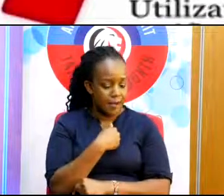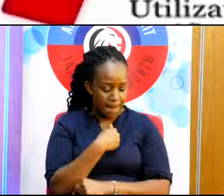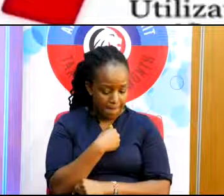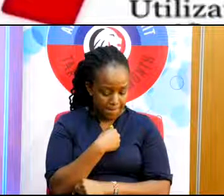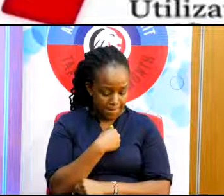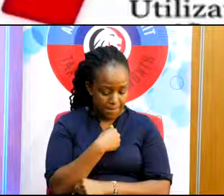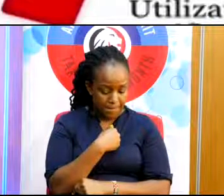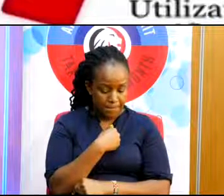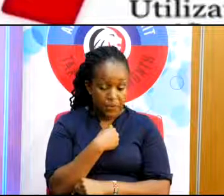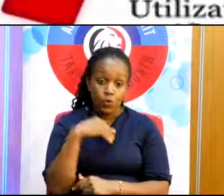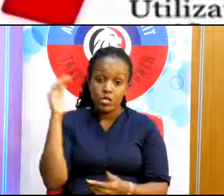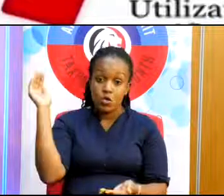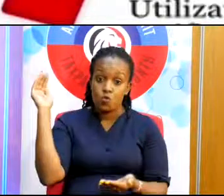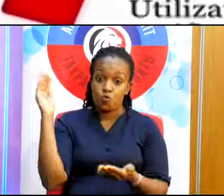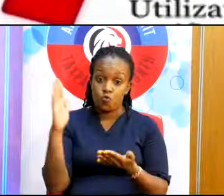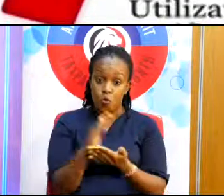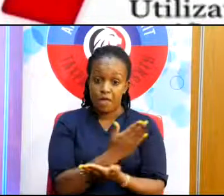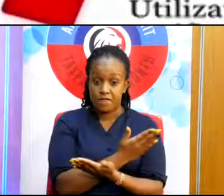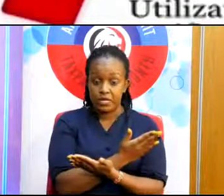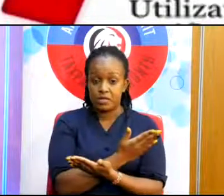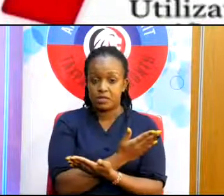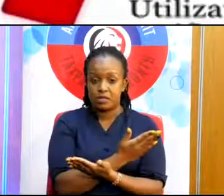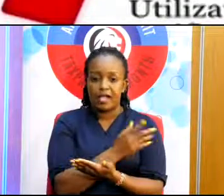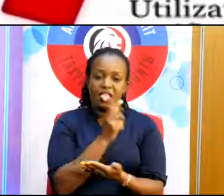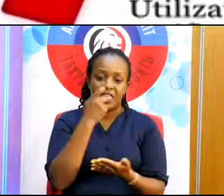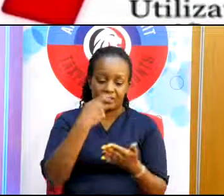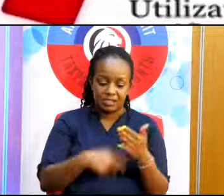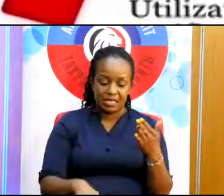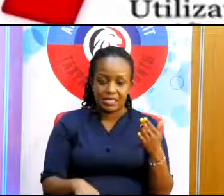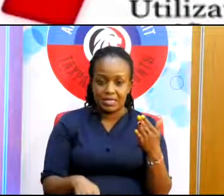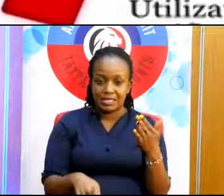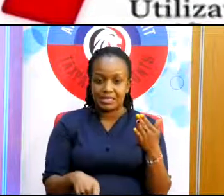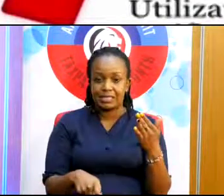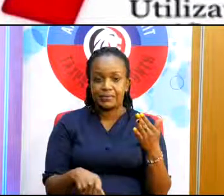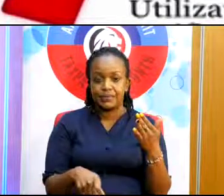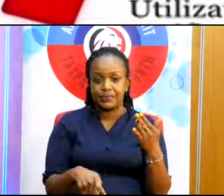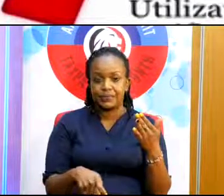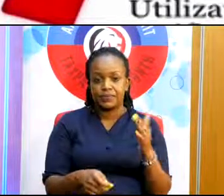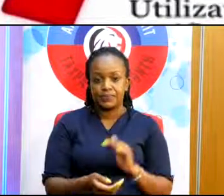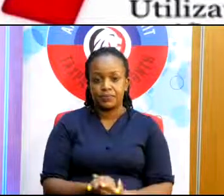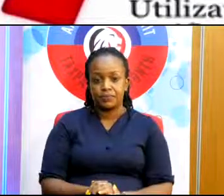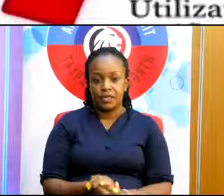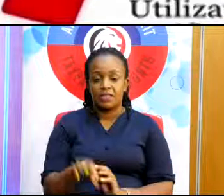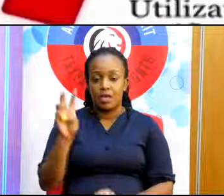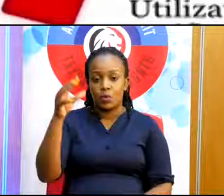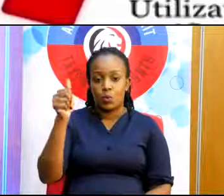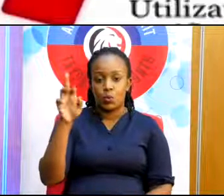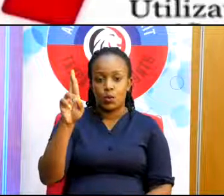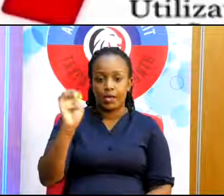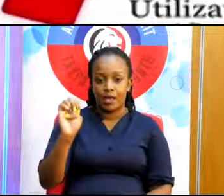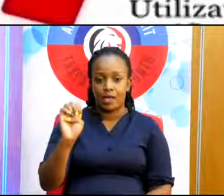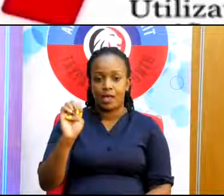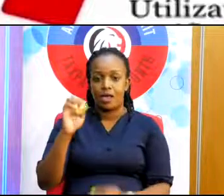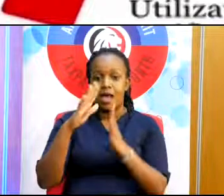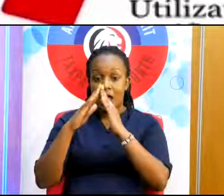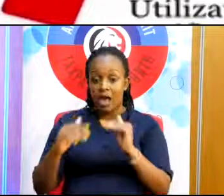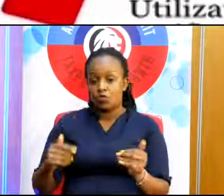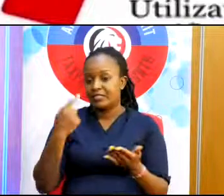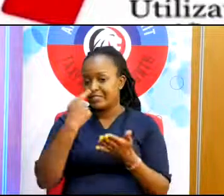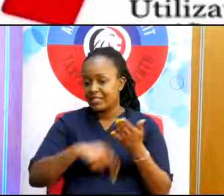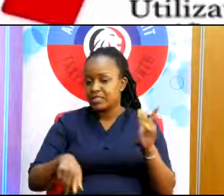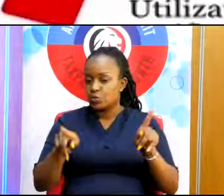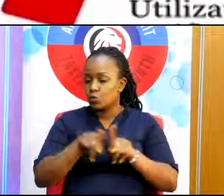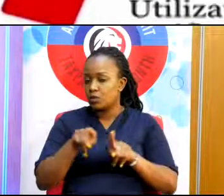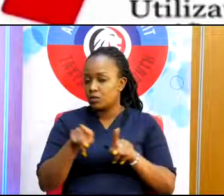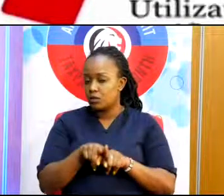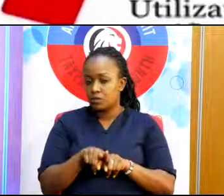call, we waived the charges, warehouse charges. We also facilitated